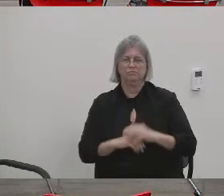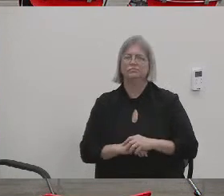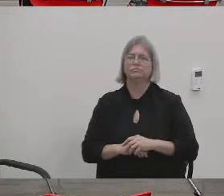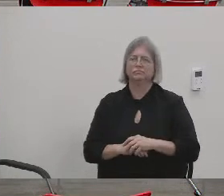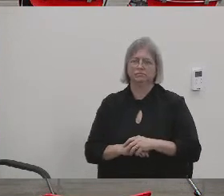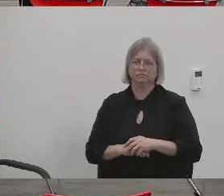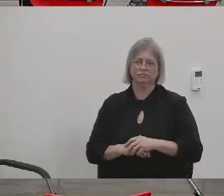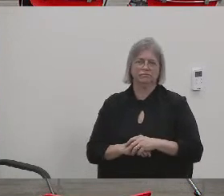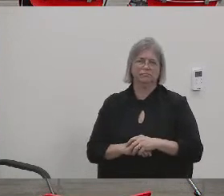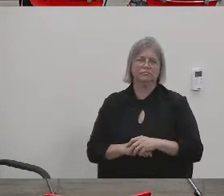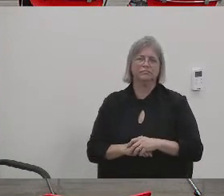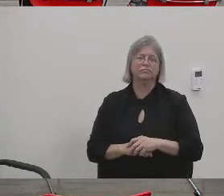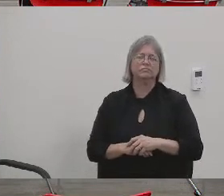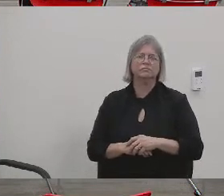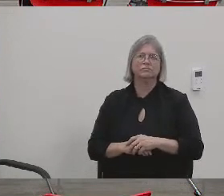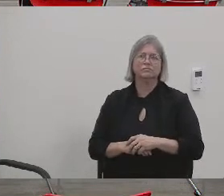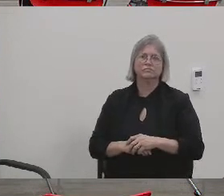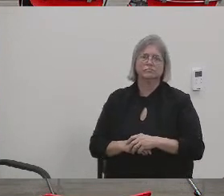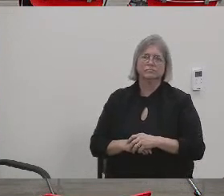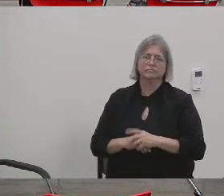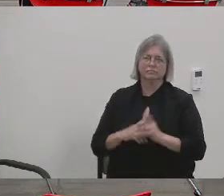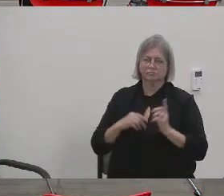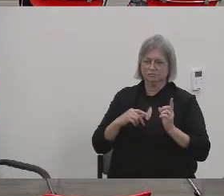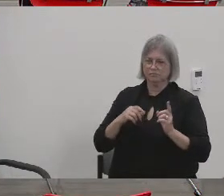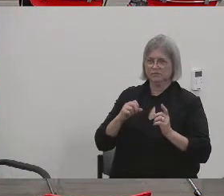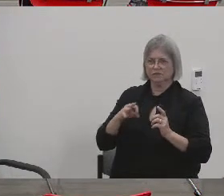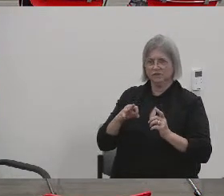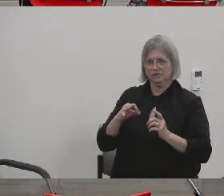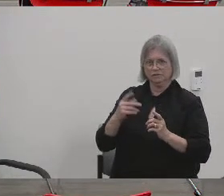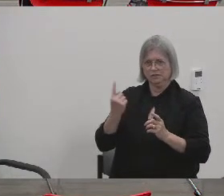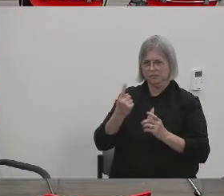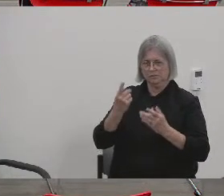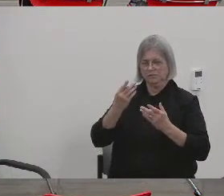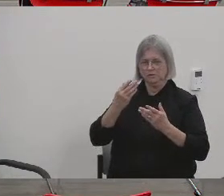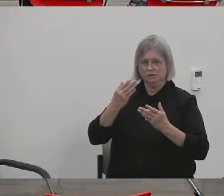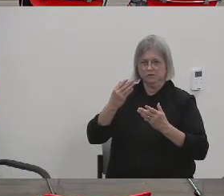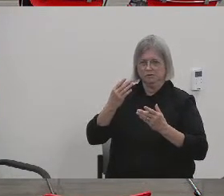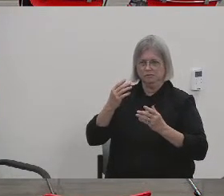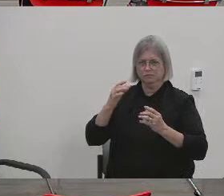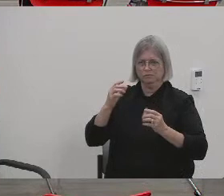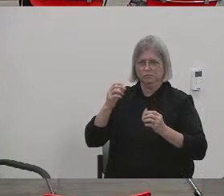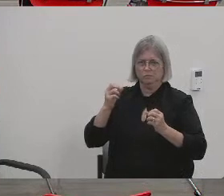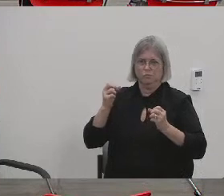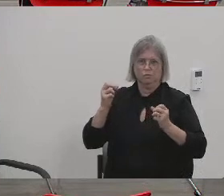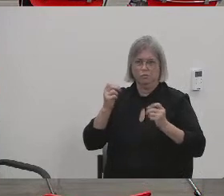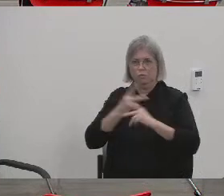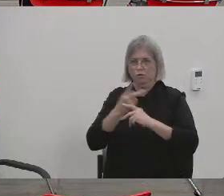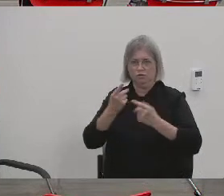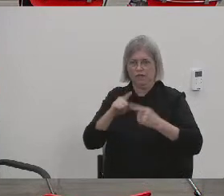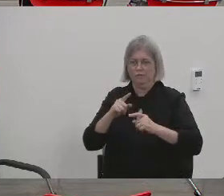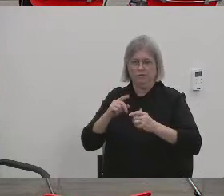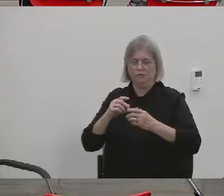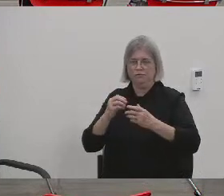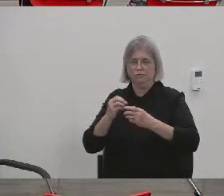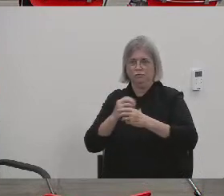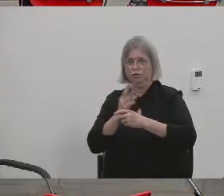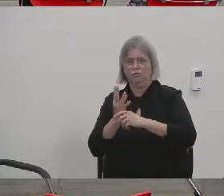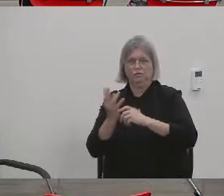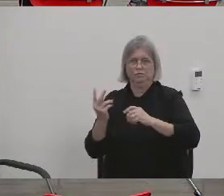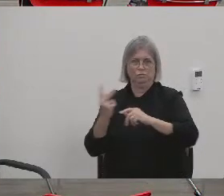And of course, if things are bad at the time, then these can be changed. Common sense will be